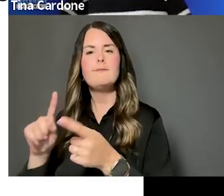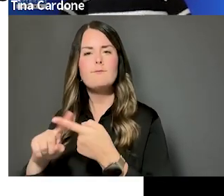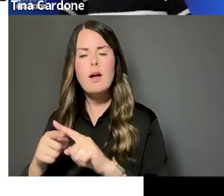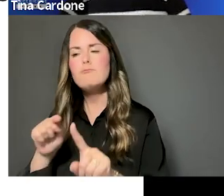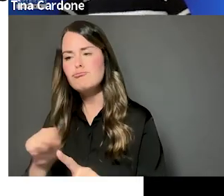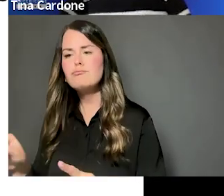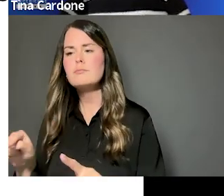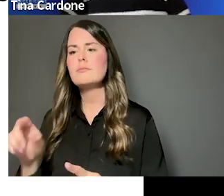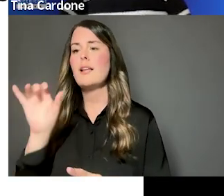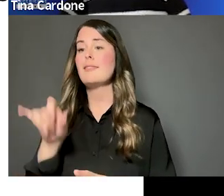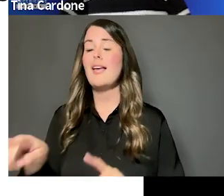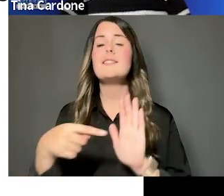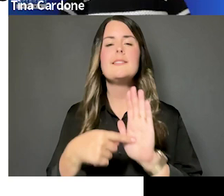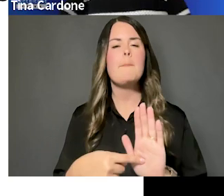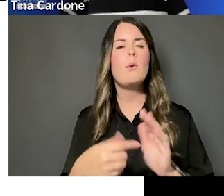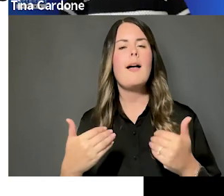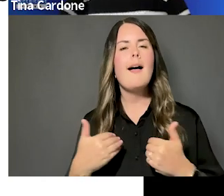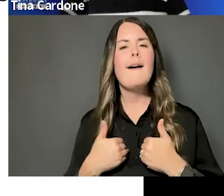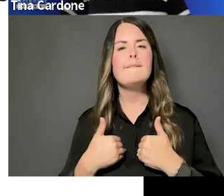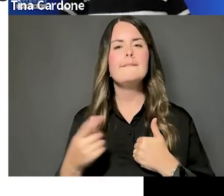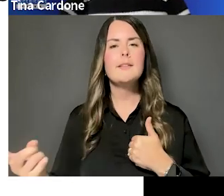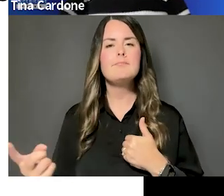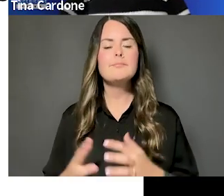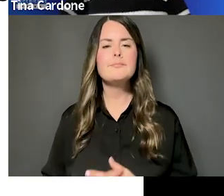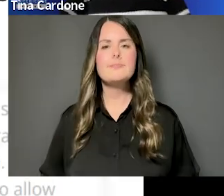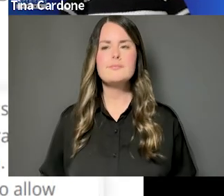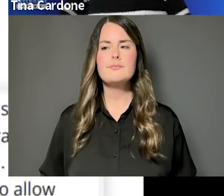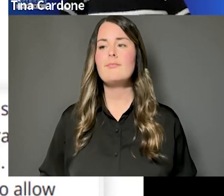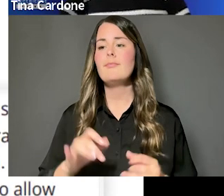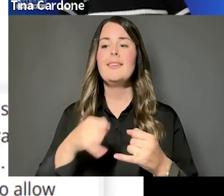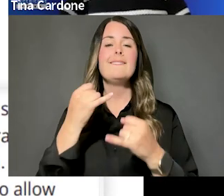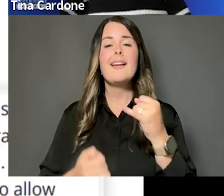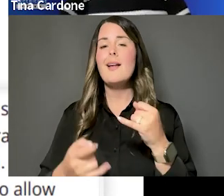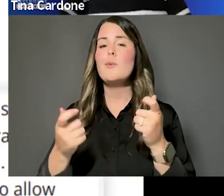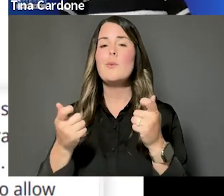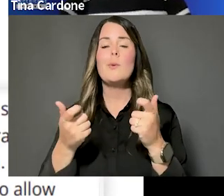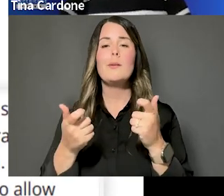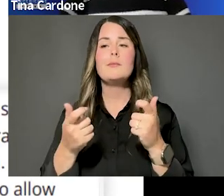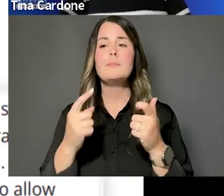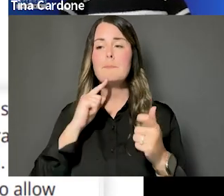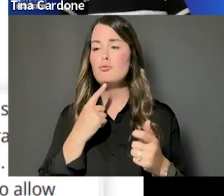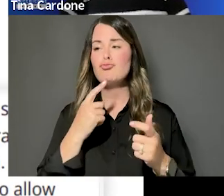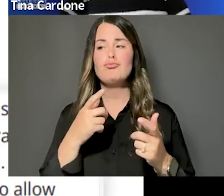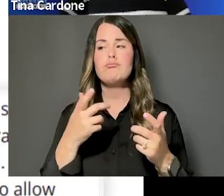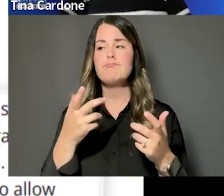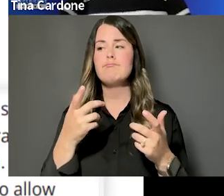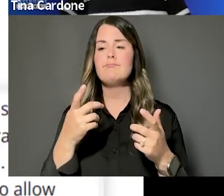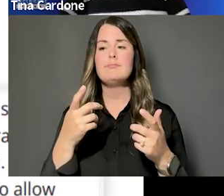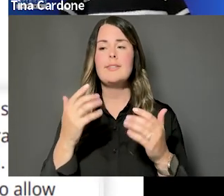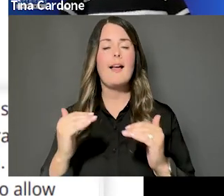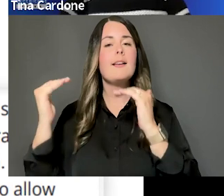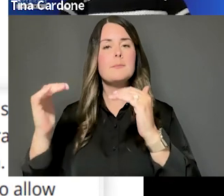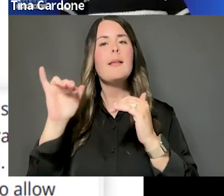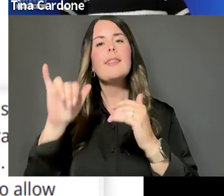This slide contains an example of self-reflection. The final major enhancement in IM 360 is